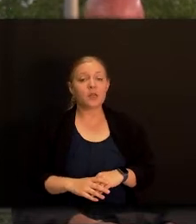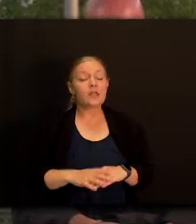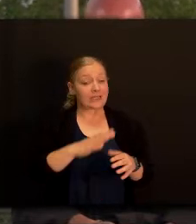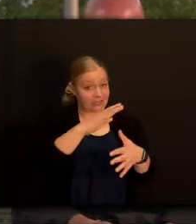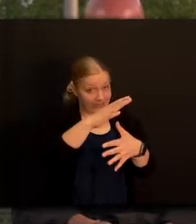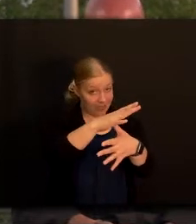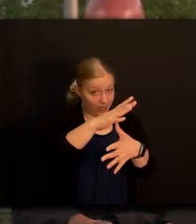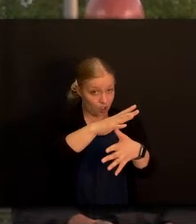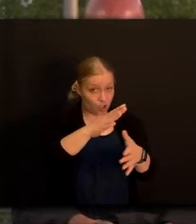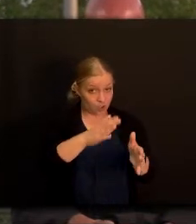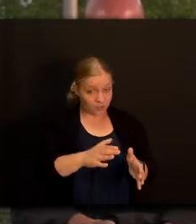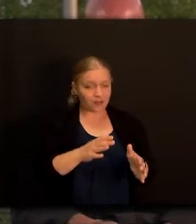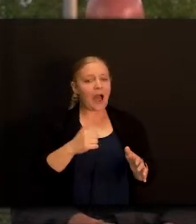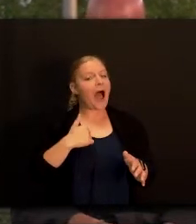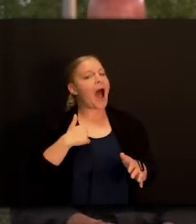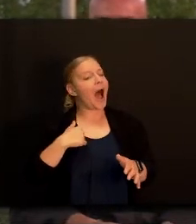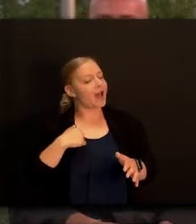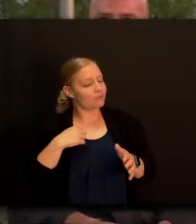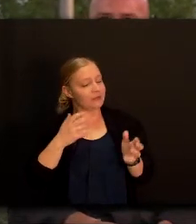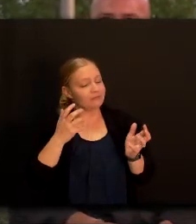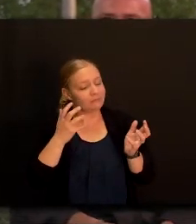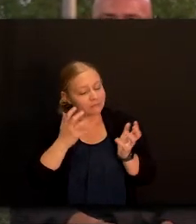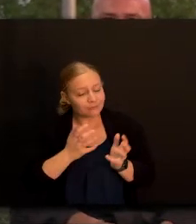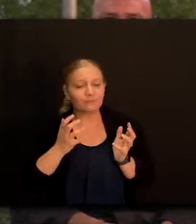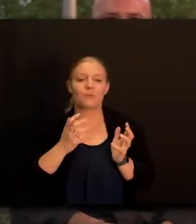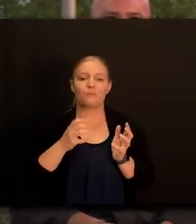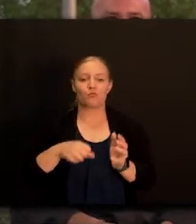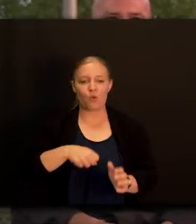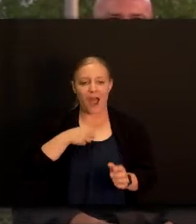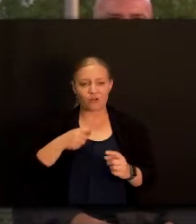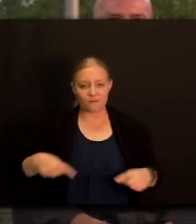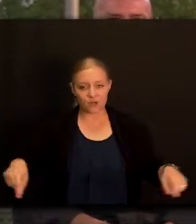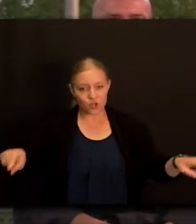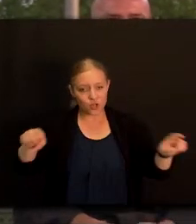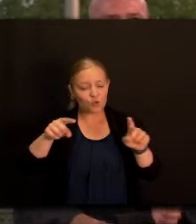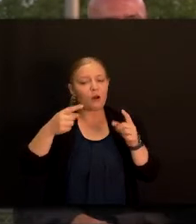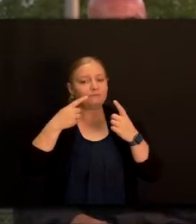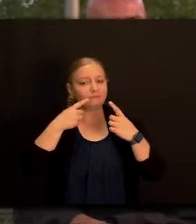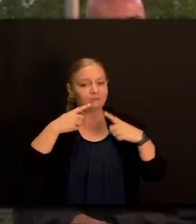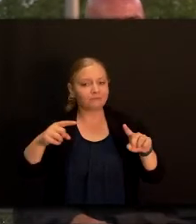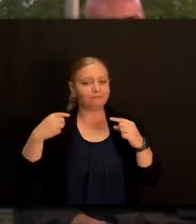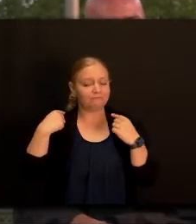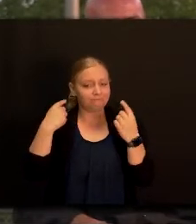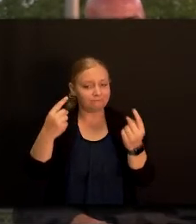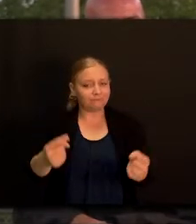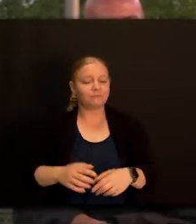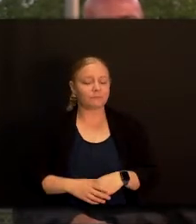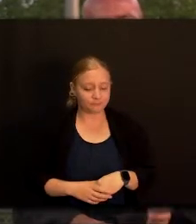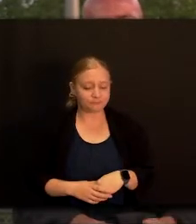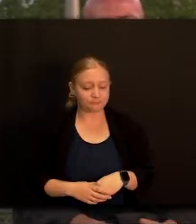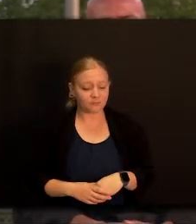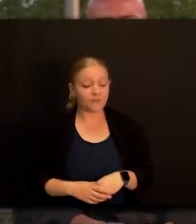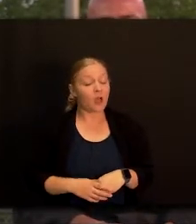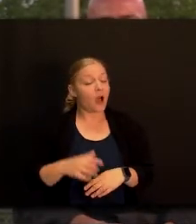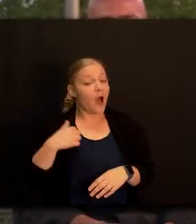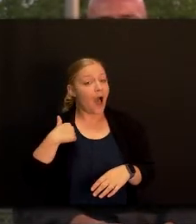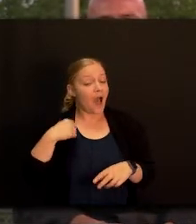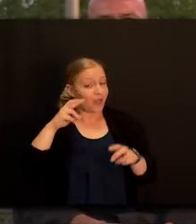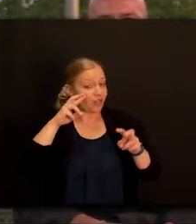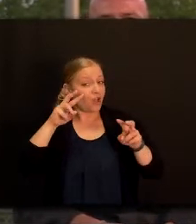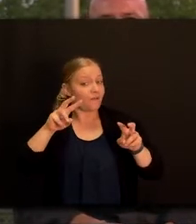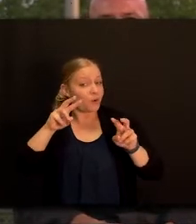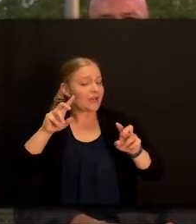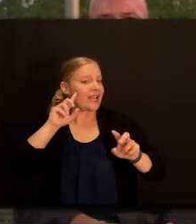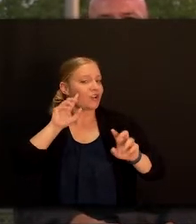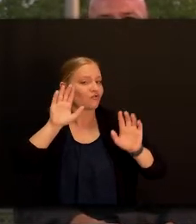Seniors, I am incredibly proud of all you have accomplished during your time at ONW. I look forward to hearing of